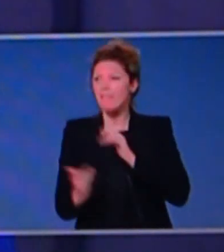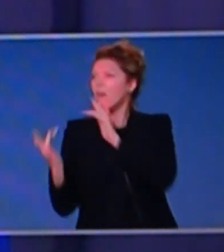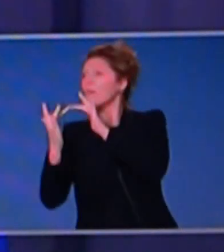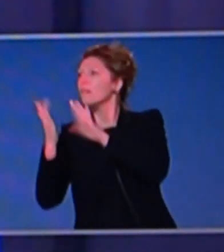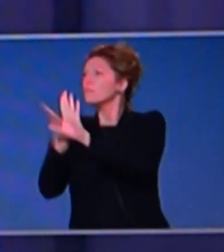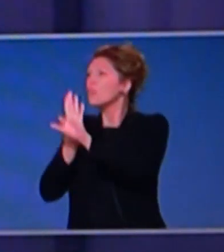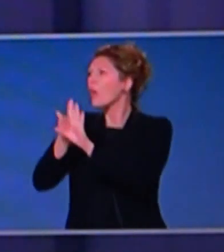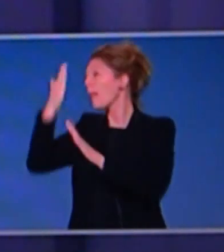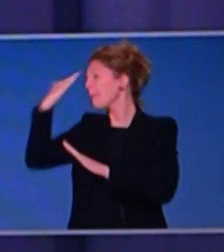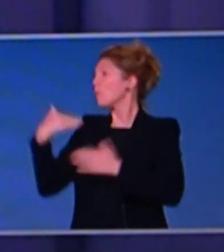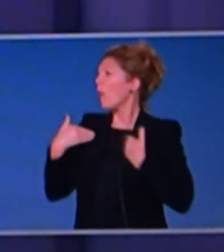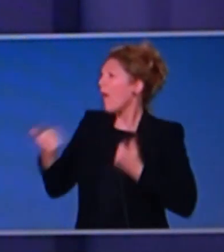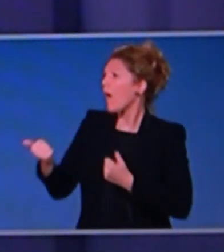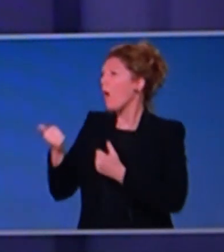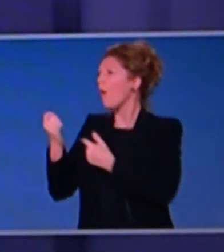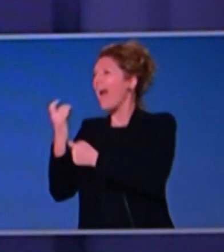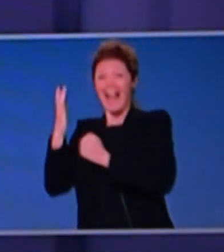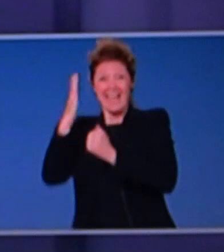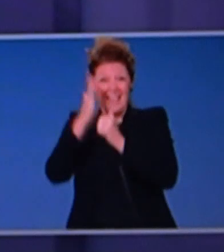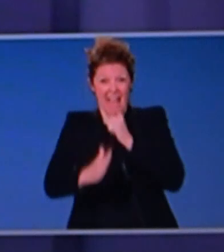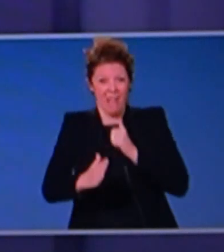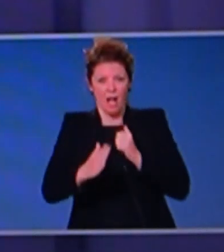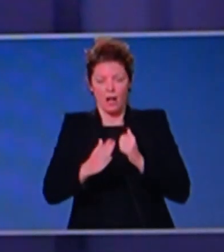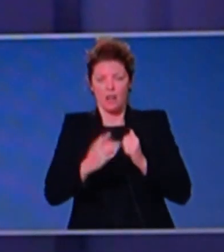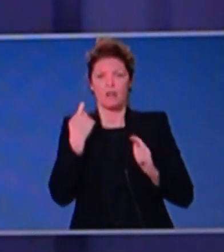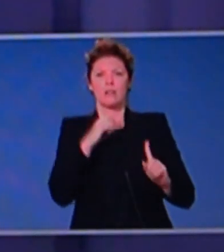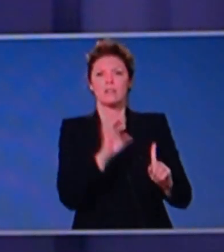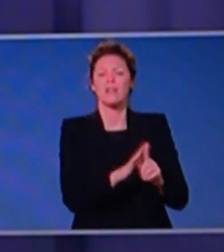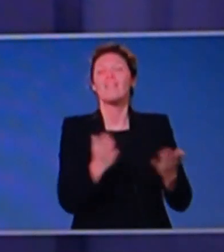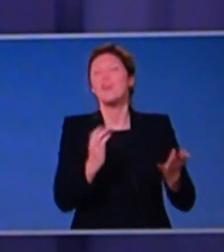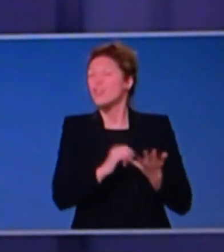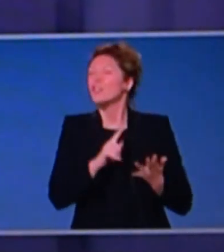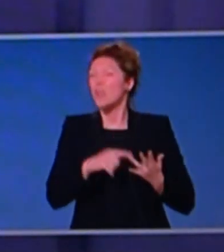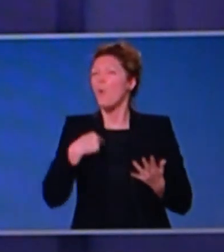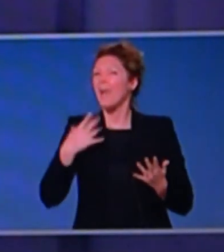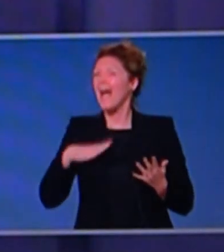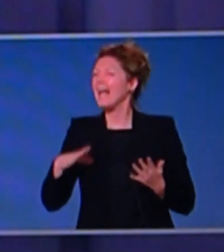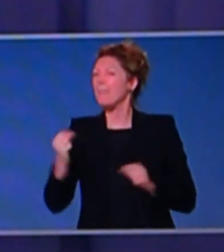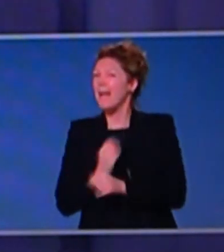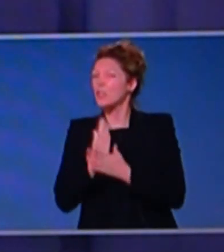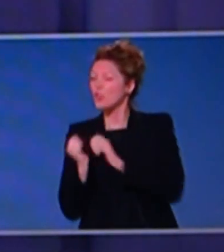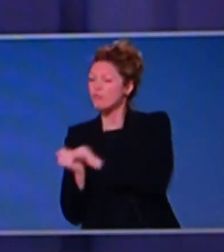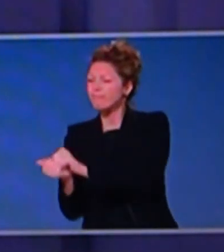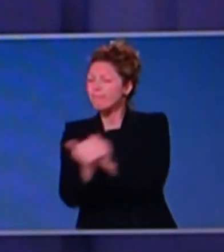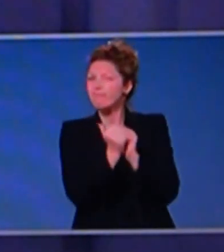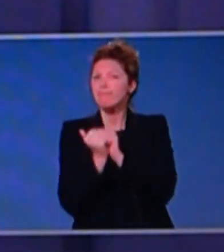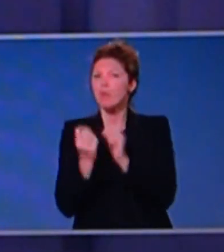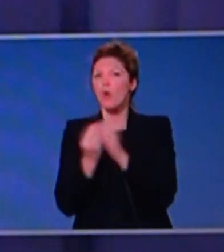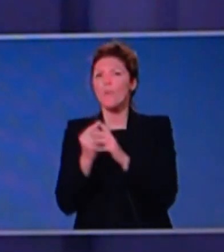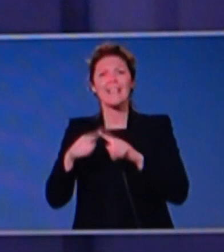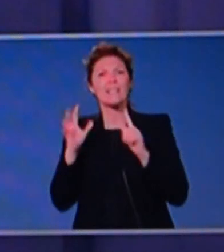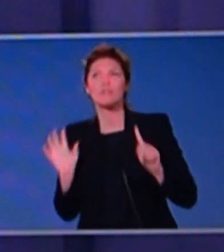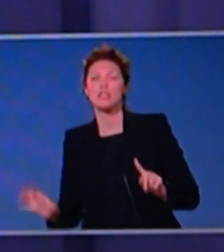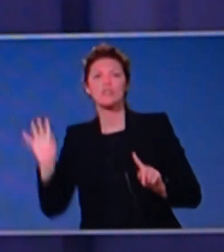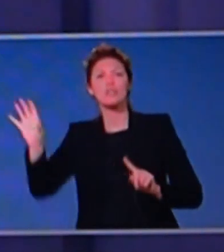way of outreach. So the Commonwealth is working in conjunction with the states and the territories on a plan, on a